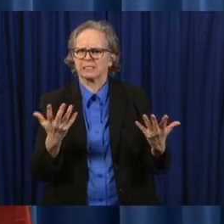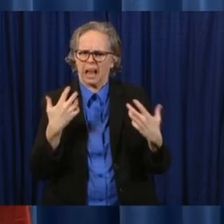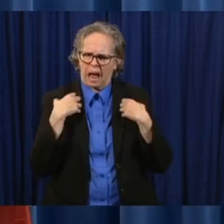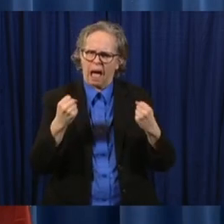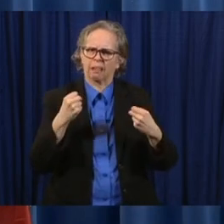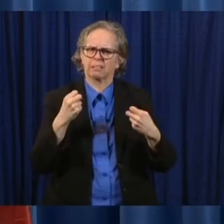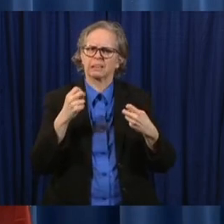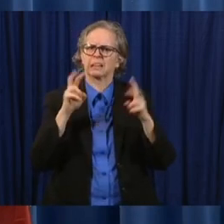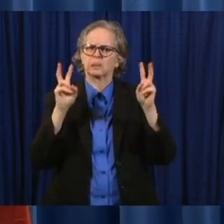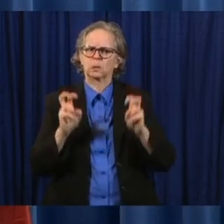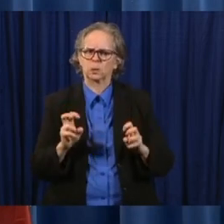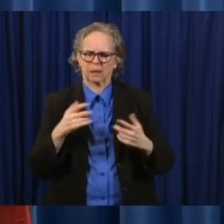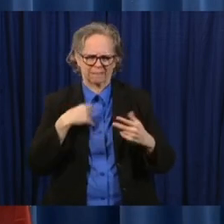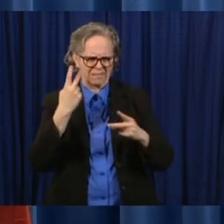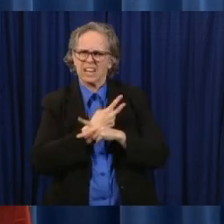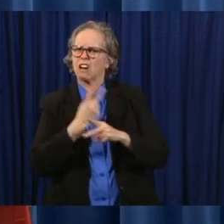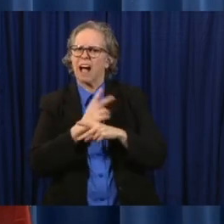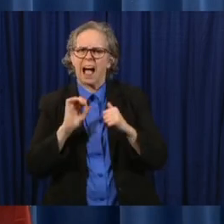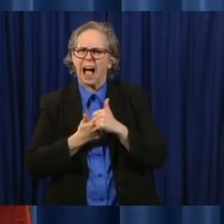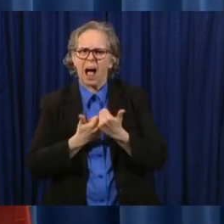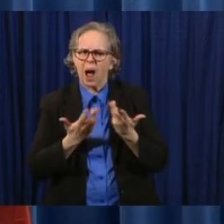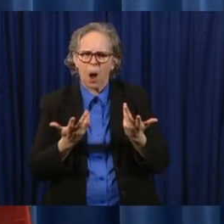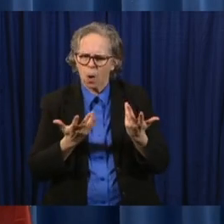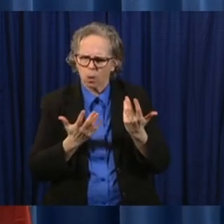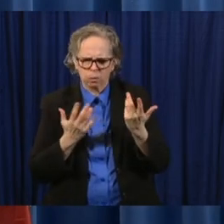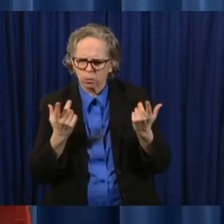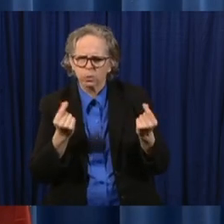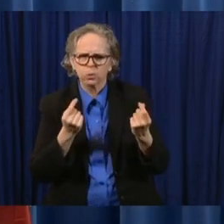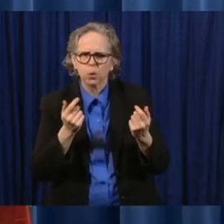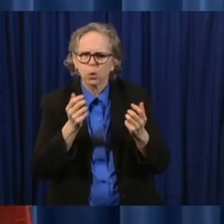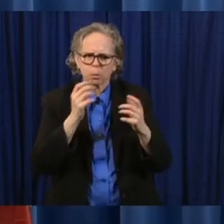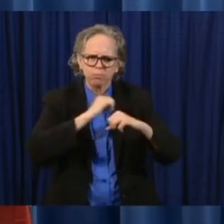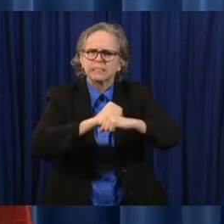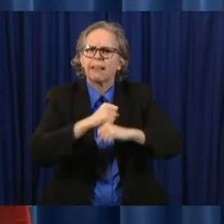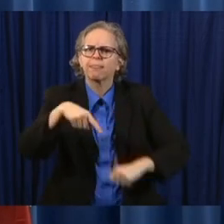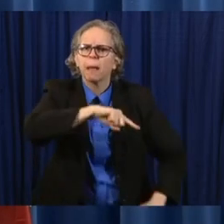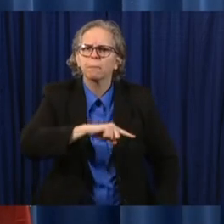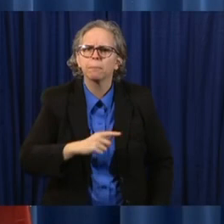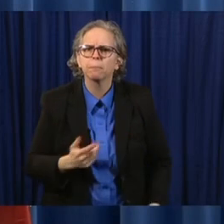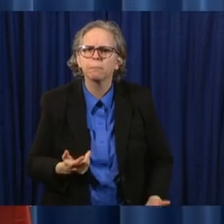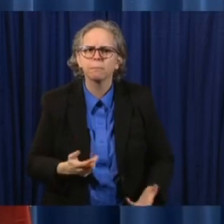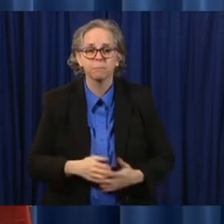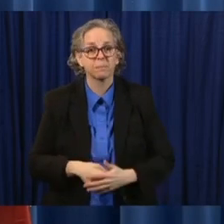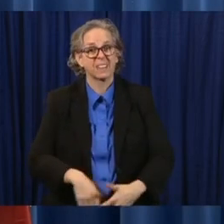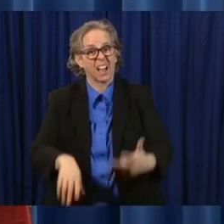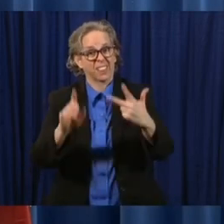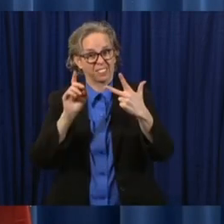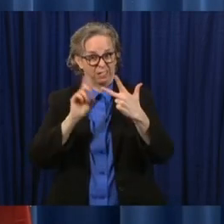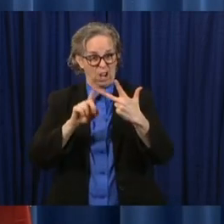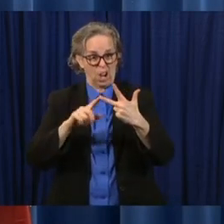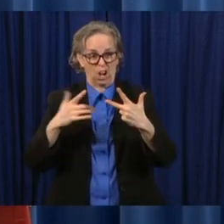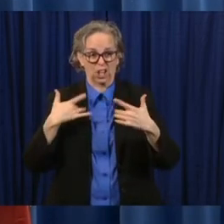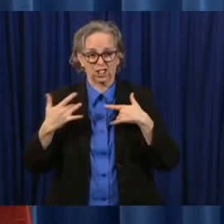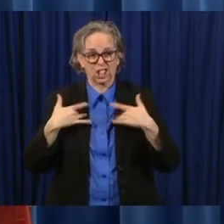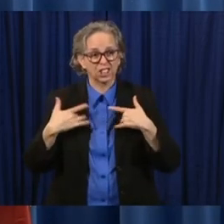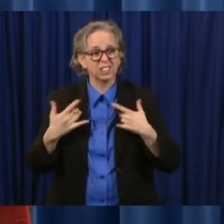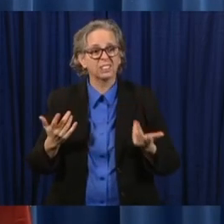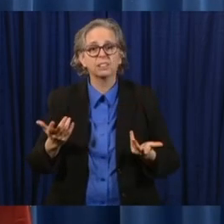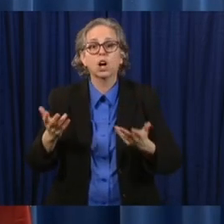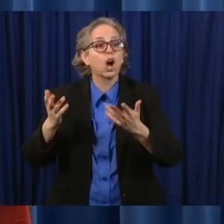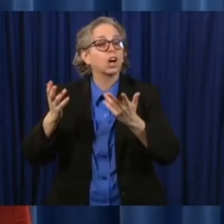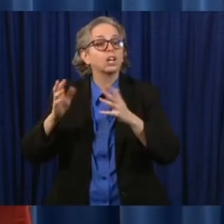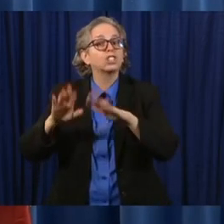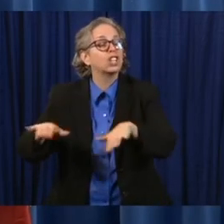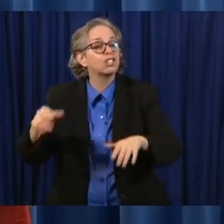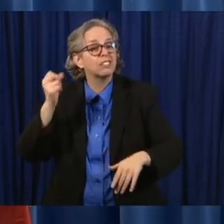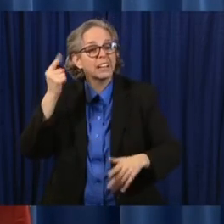out how we're going to help them, how we're going to protect them. Three, children with no or limited access to